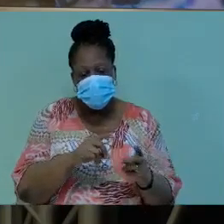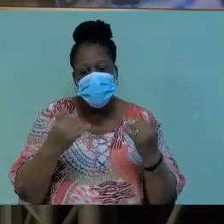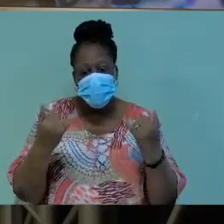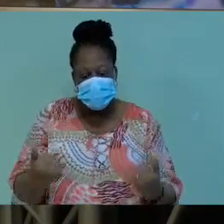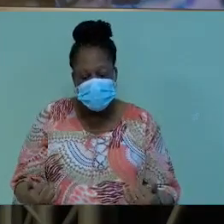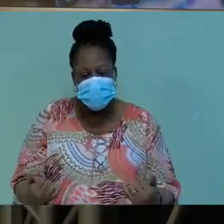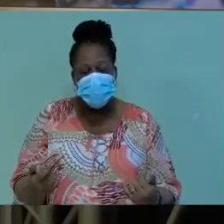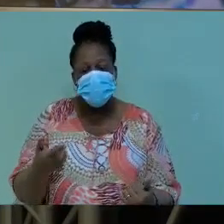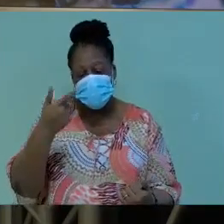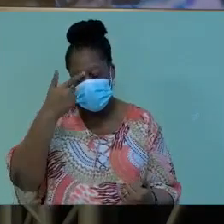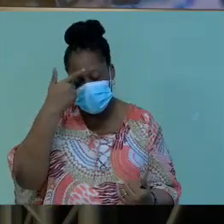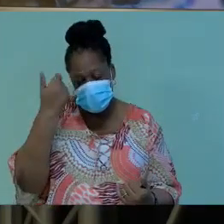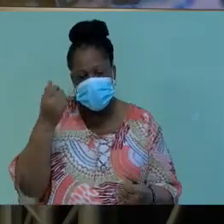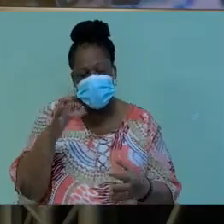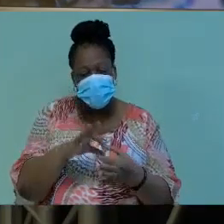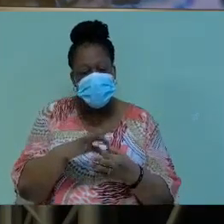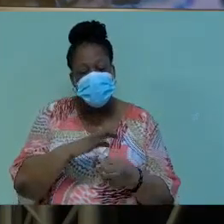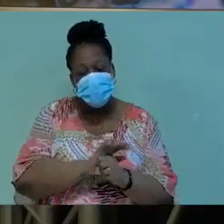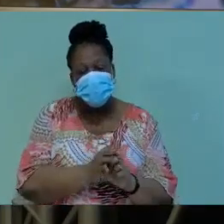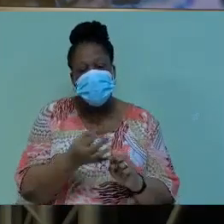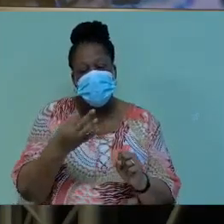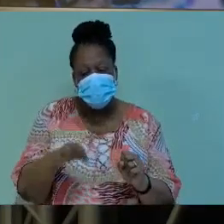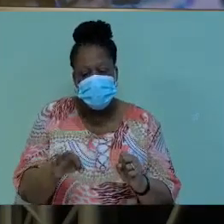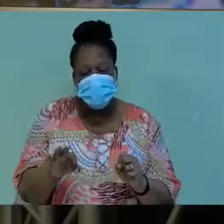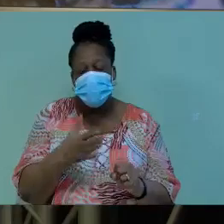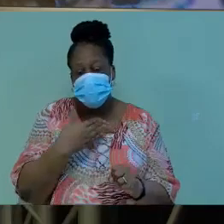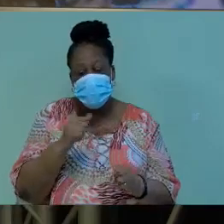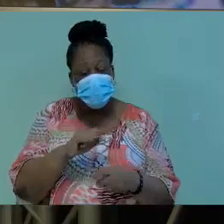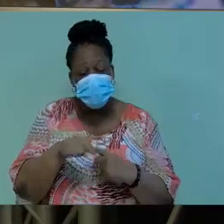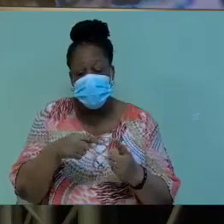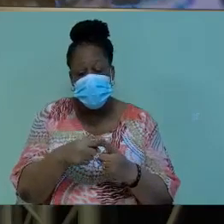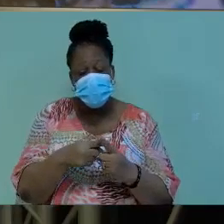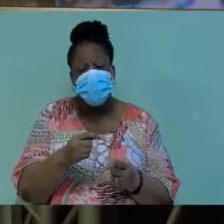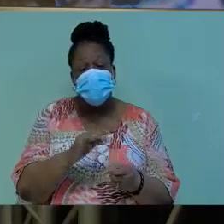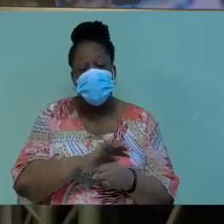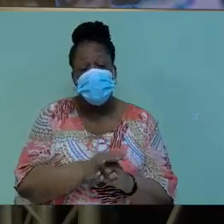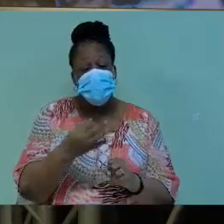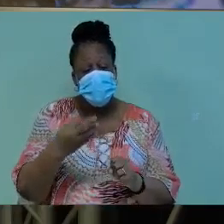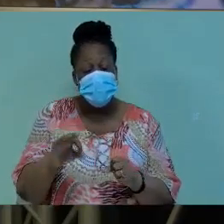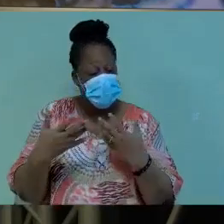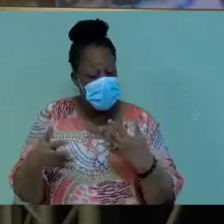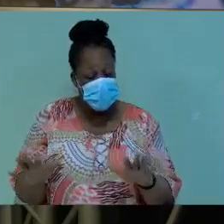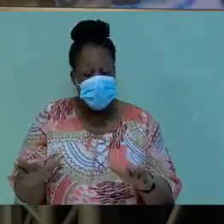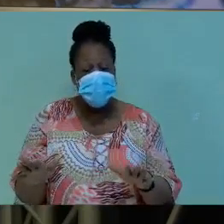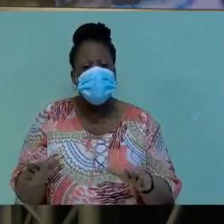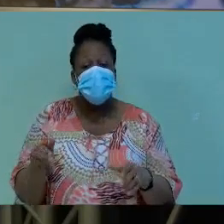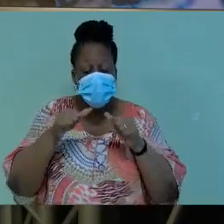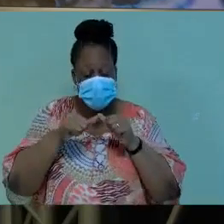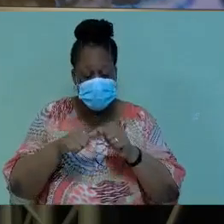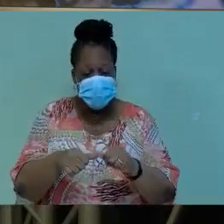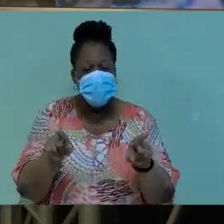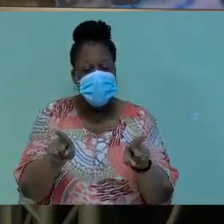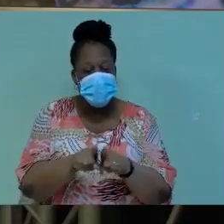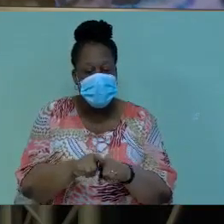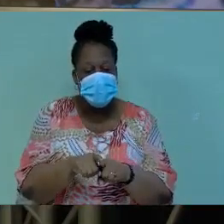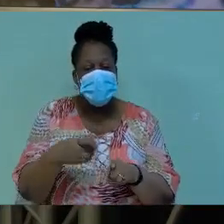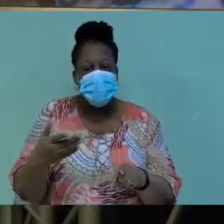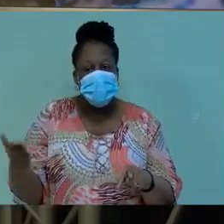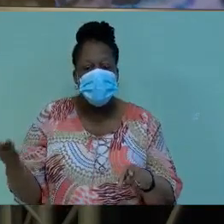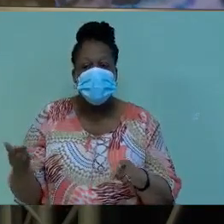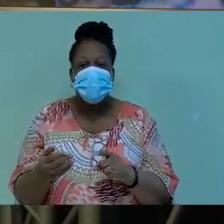continue to cope with the challenges that are presented to us by COVID. I would like to take this opportunity to express my